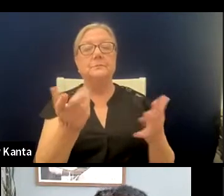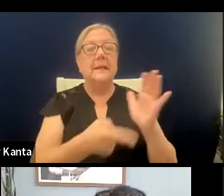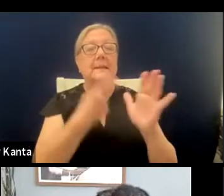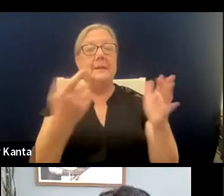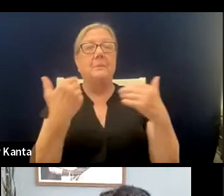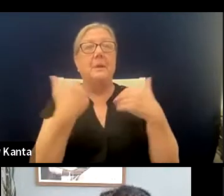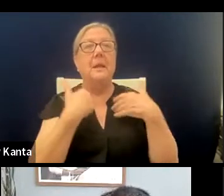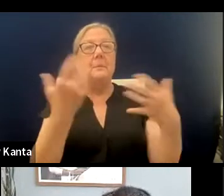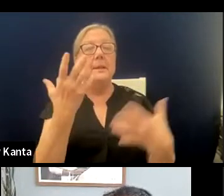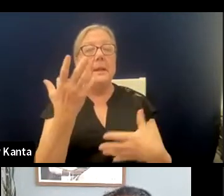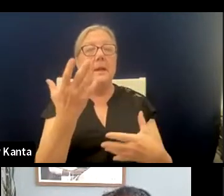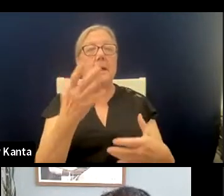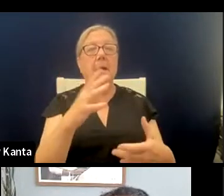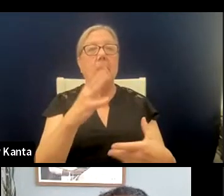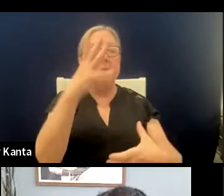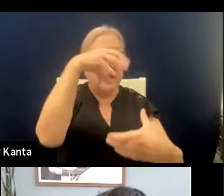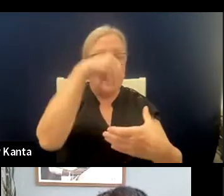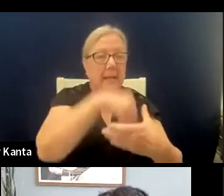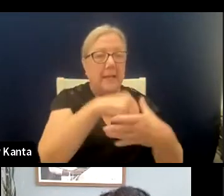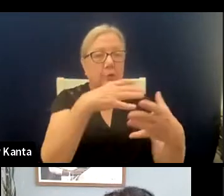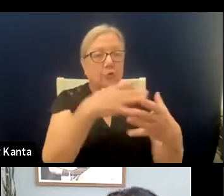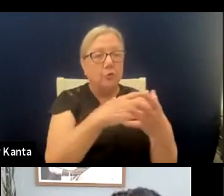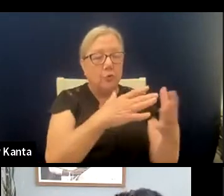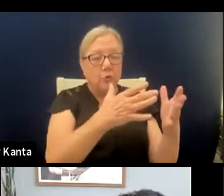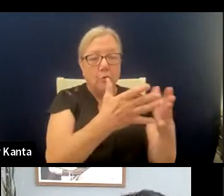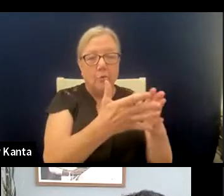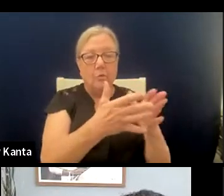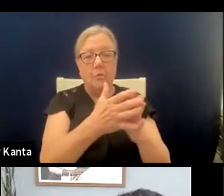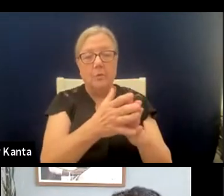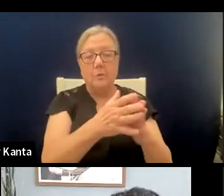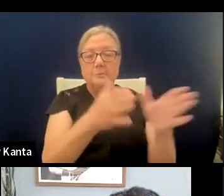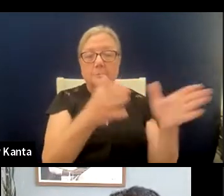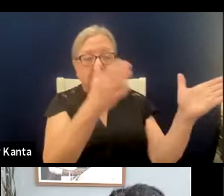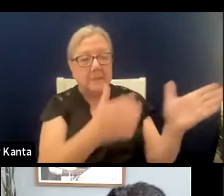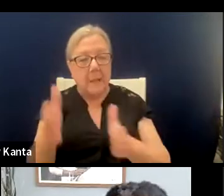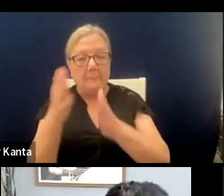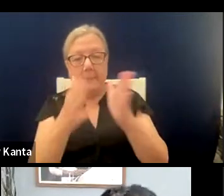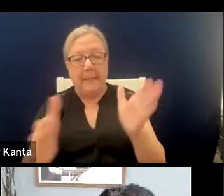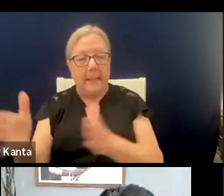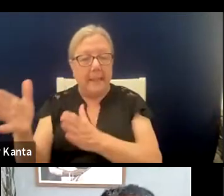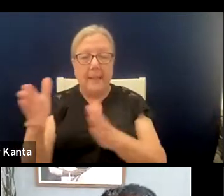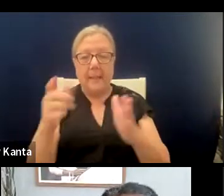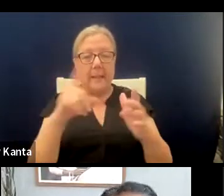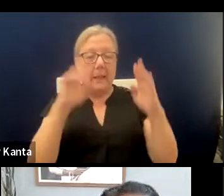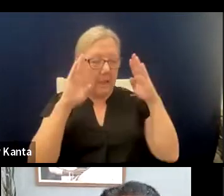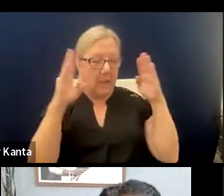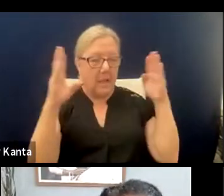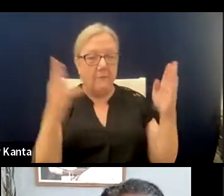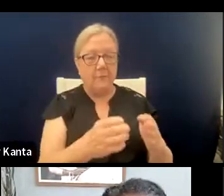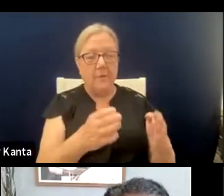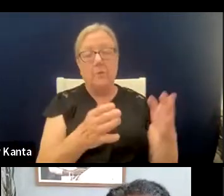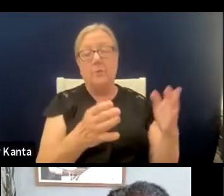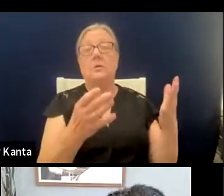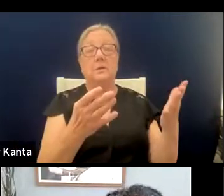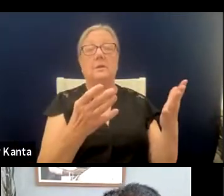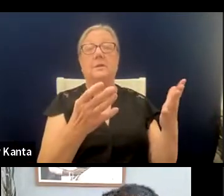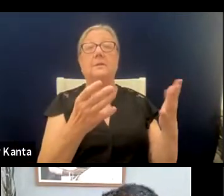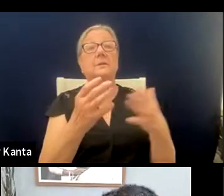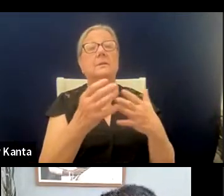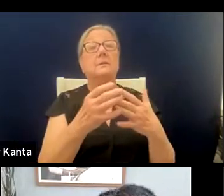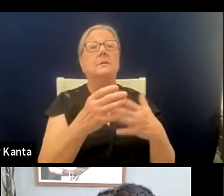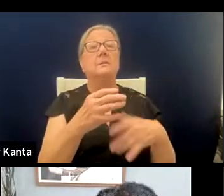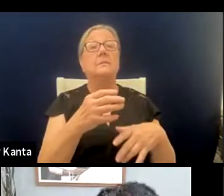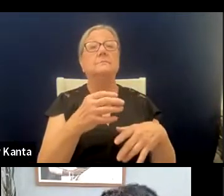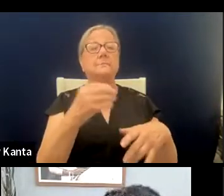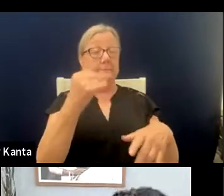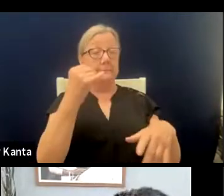the project is using the lens, and like it would be really great to hear those report out. So I